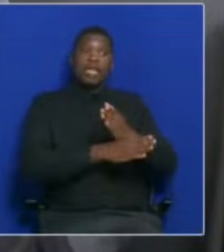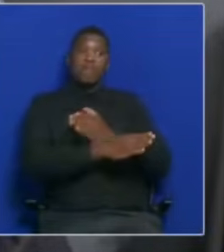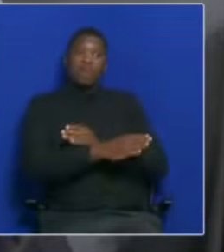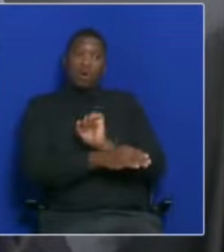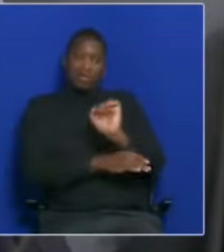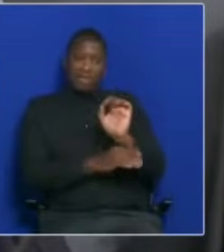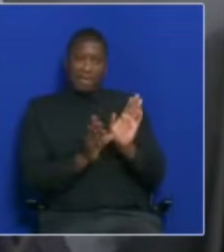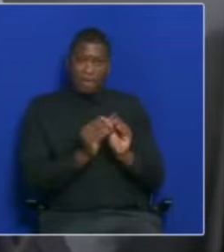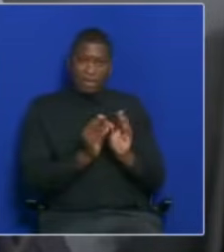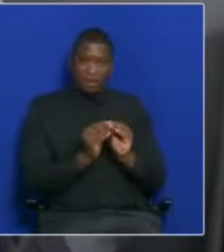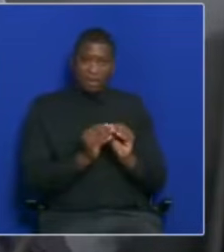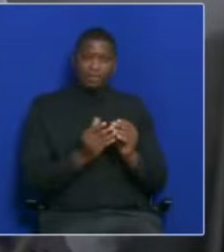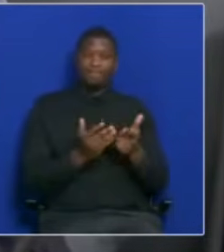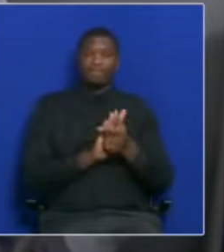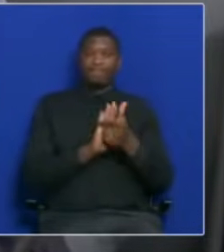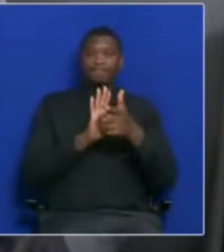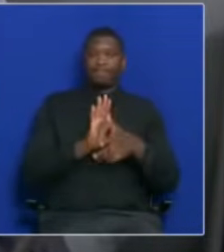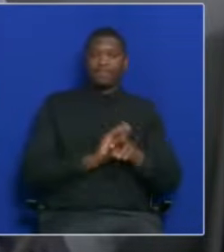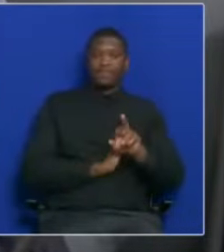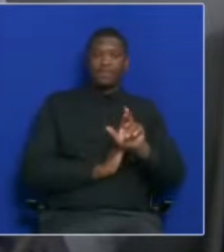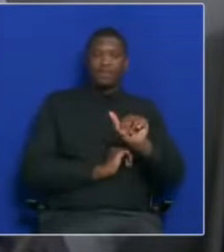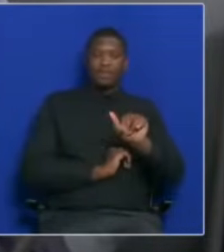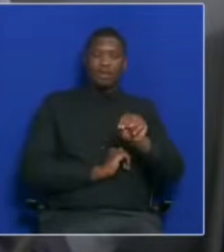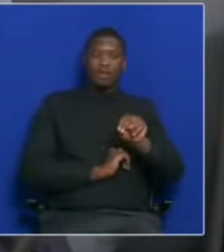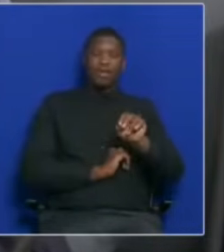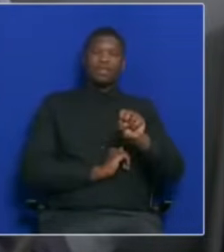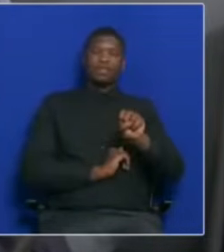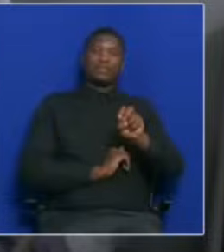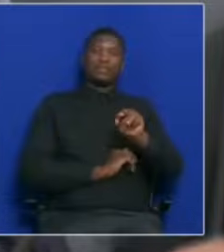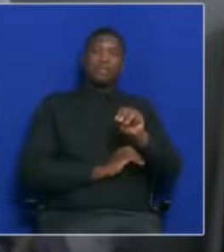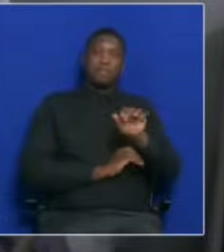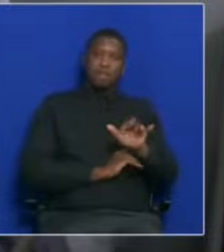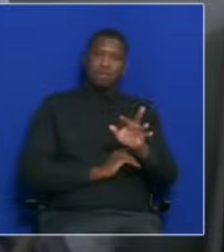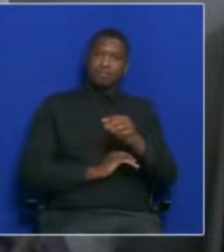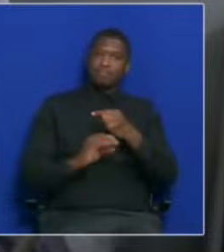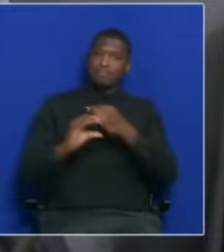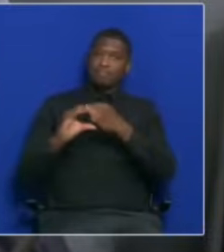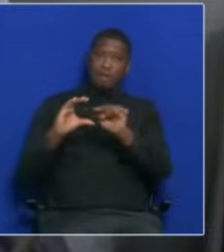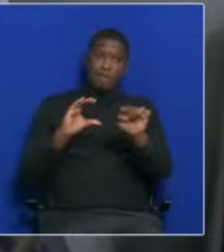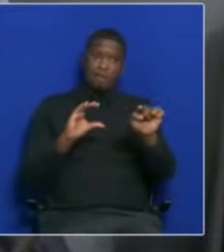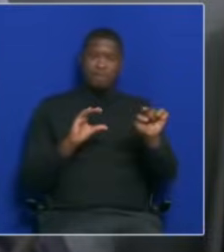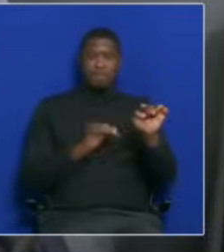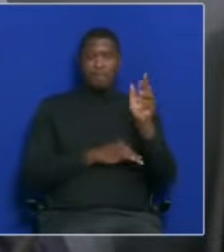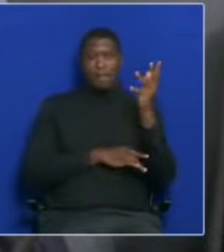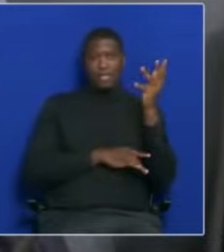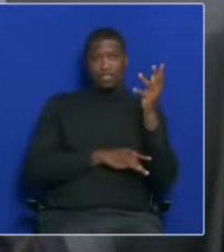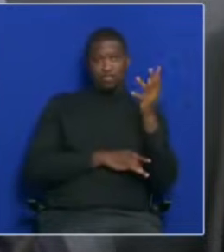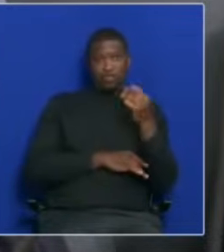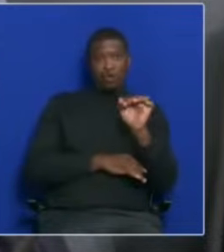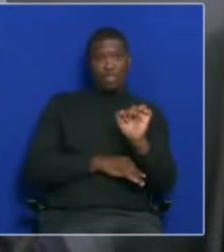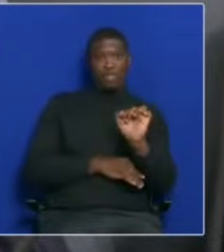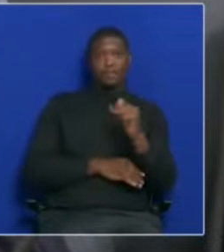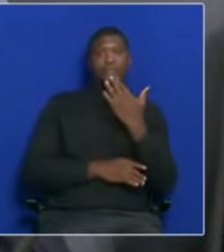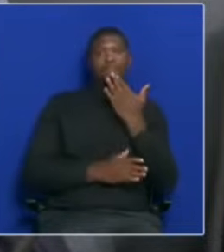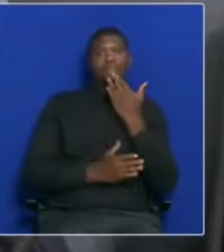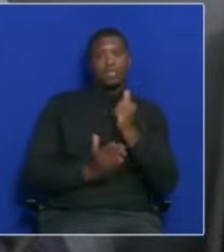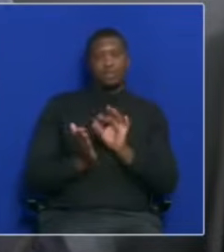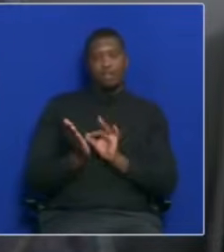Advocate Ransami then emails the presentation, and for that we need to go to